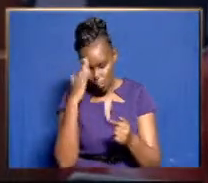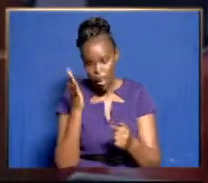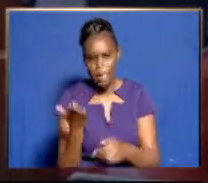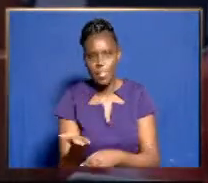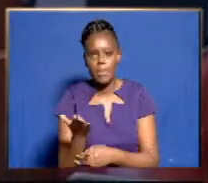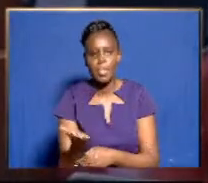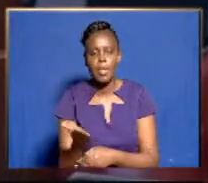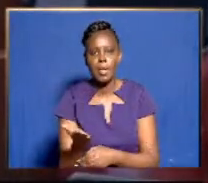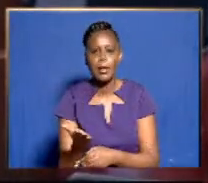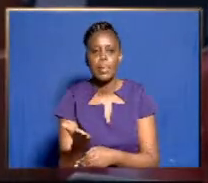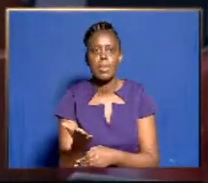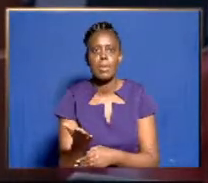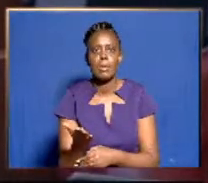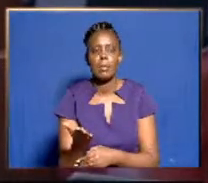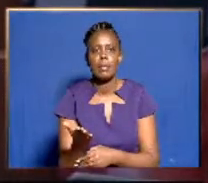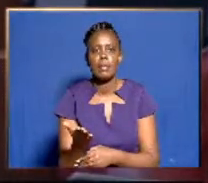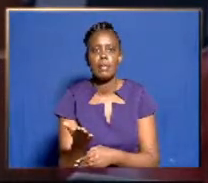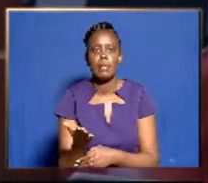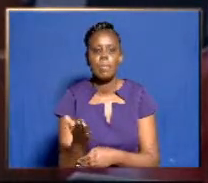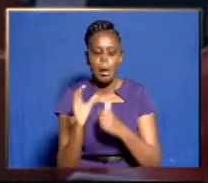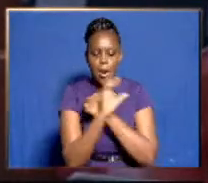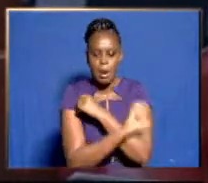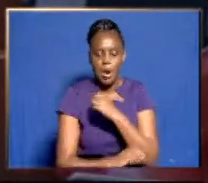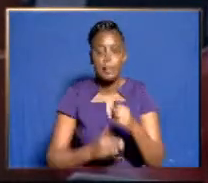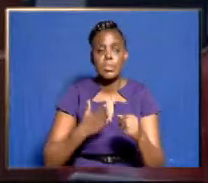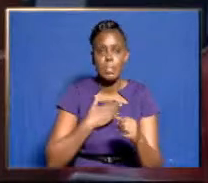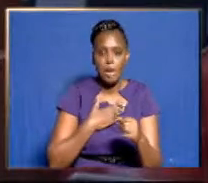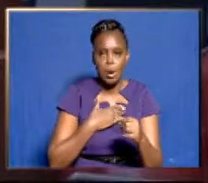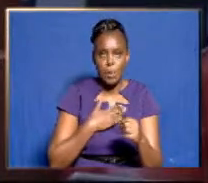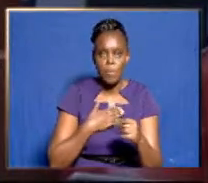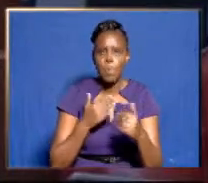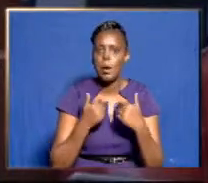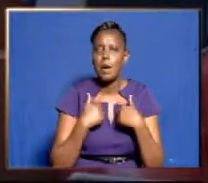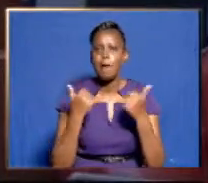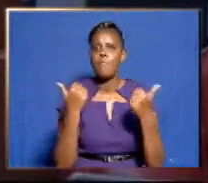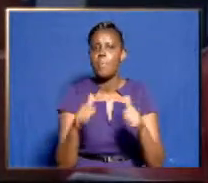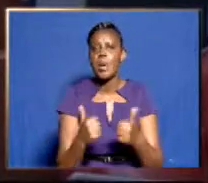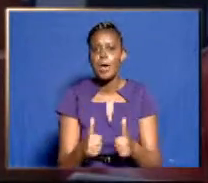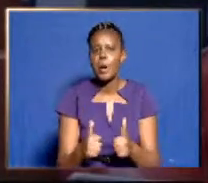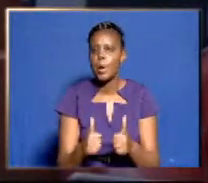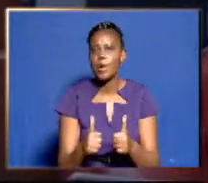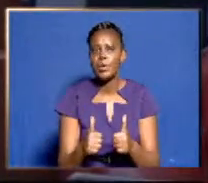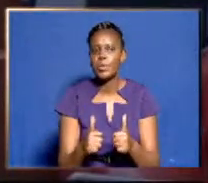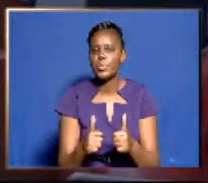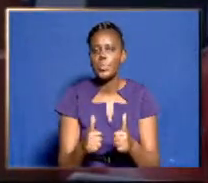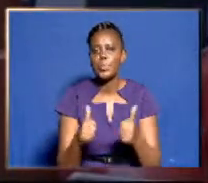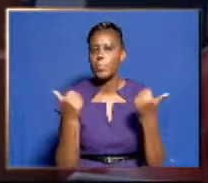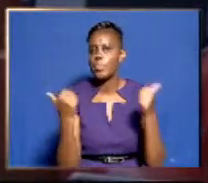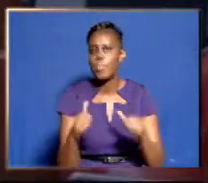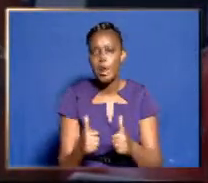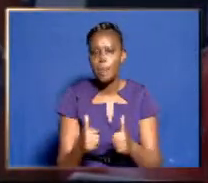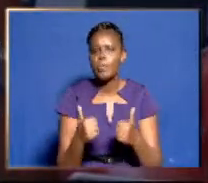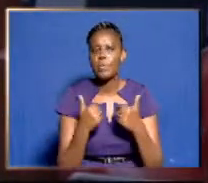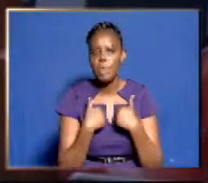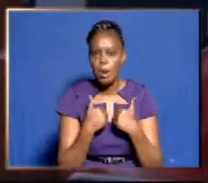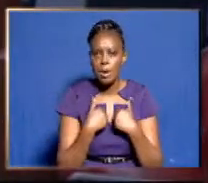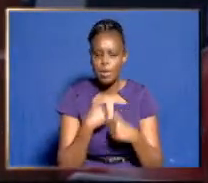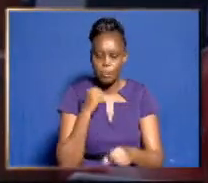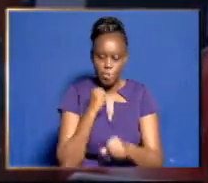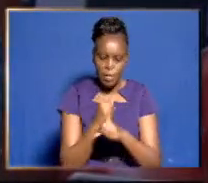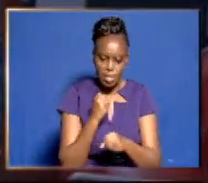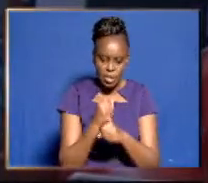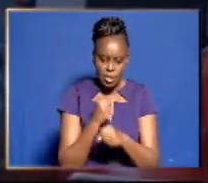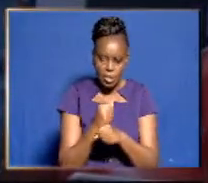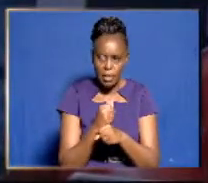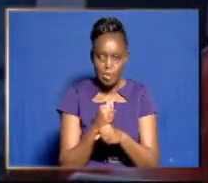Speaker, are that our country has not been able to place riba attaches